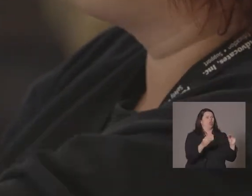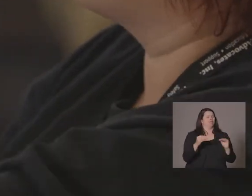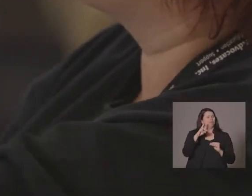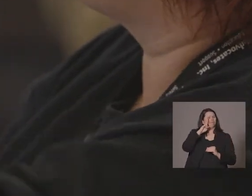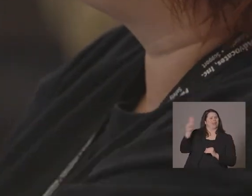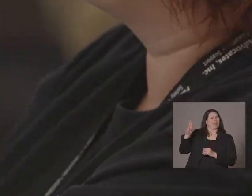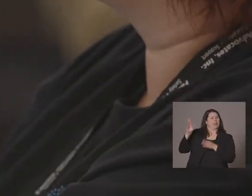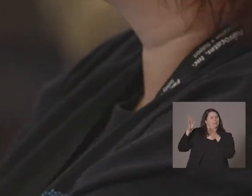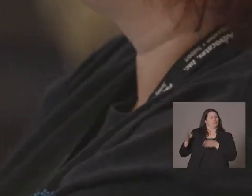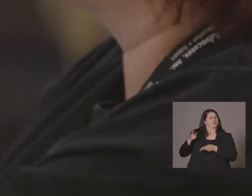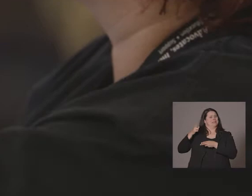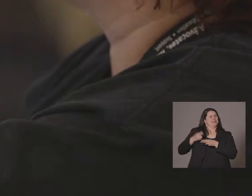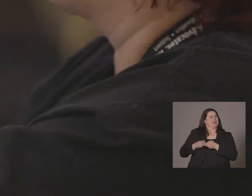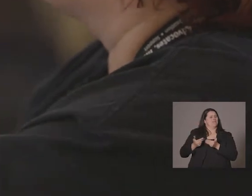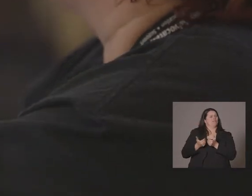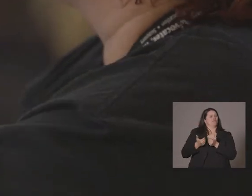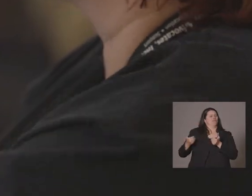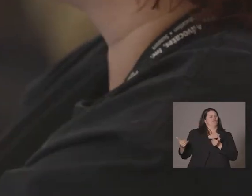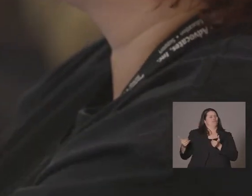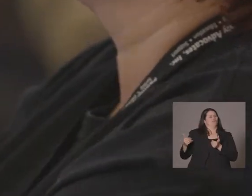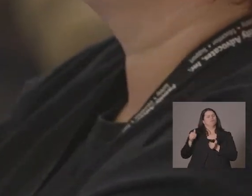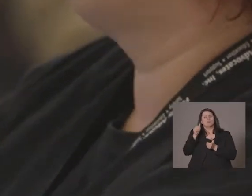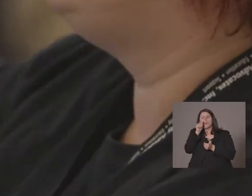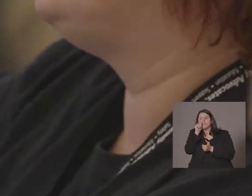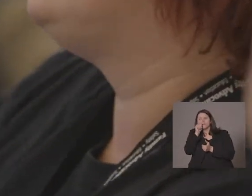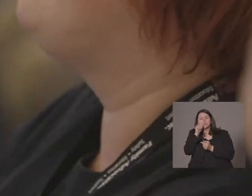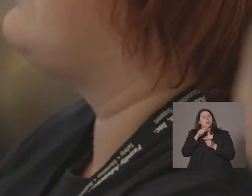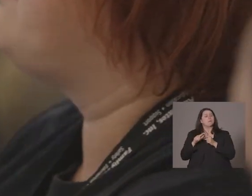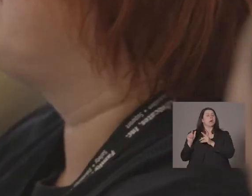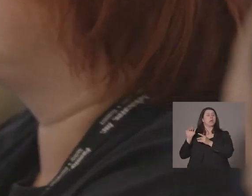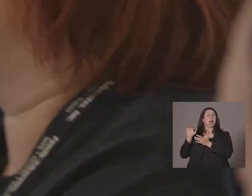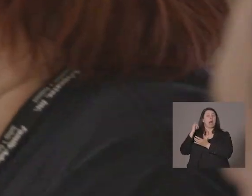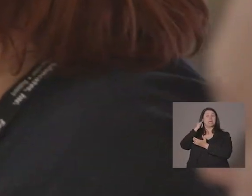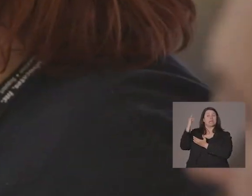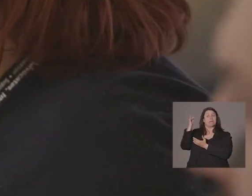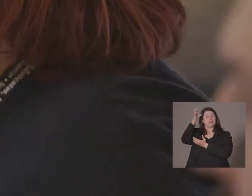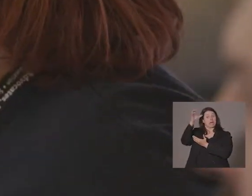separate from what you learned, and you can carry on what you learned. Just leave them.